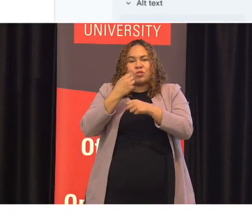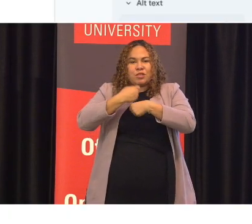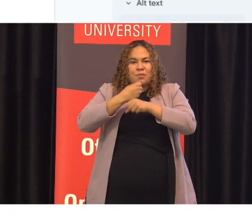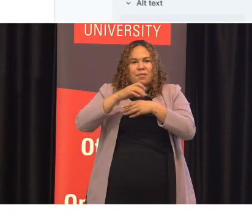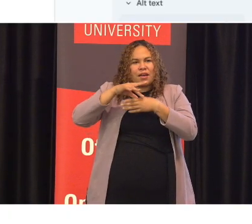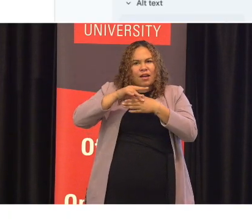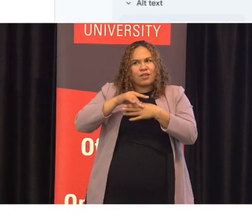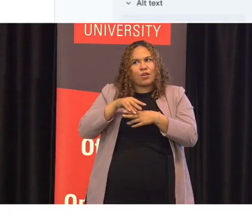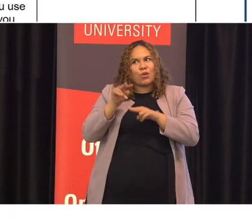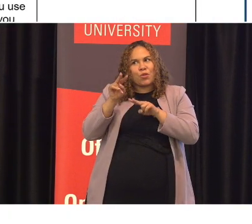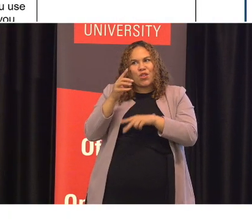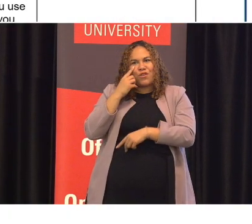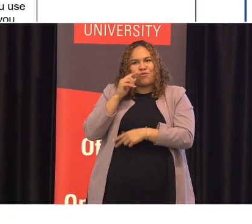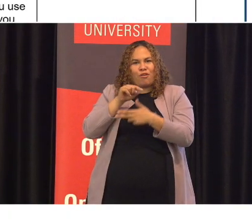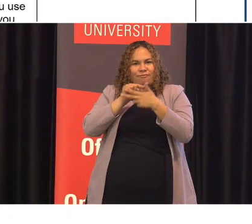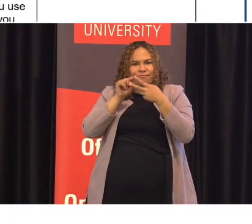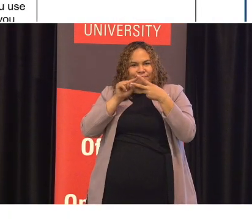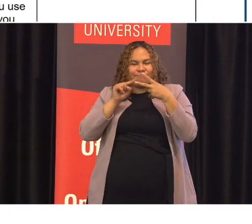look for it.